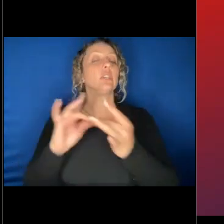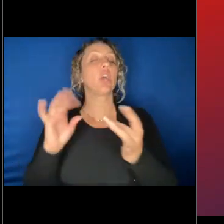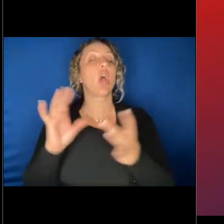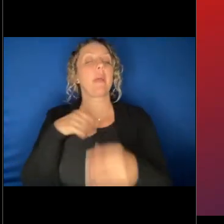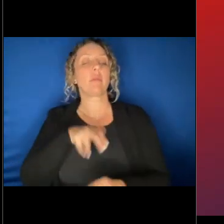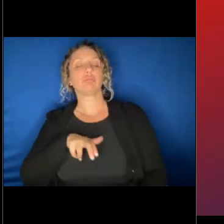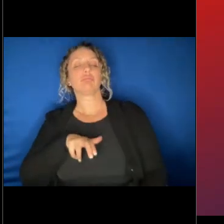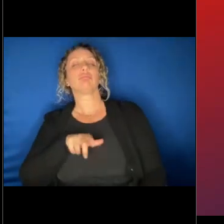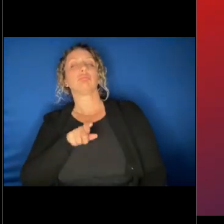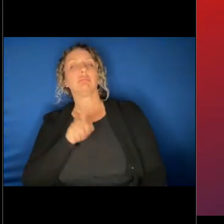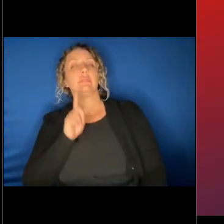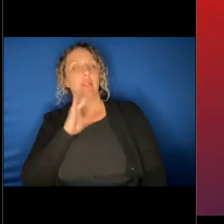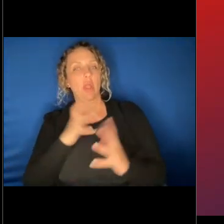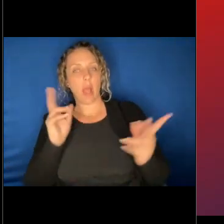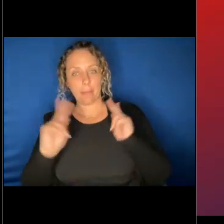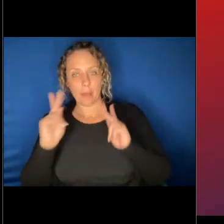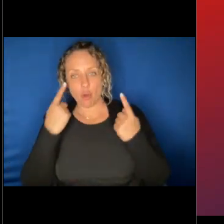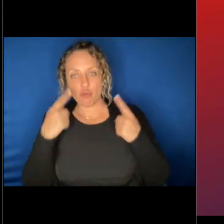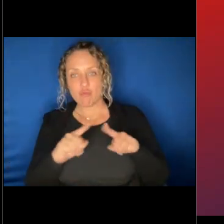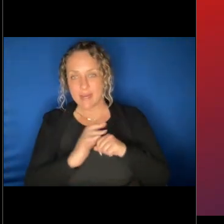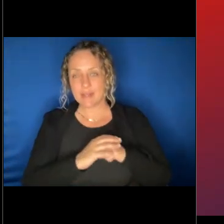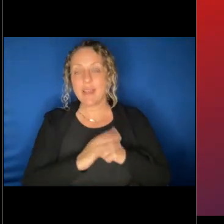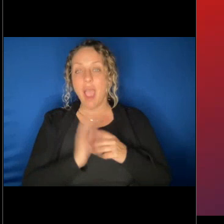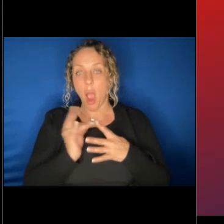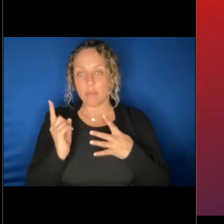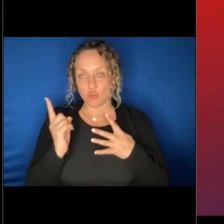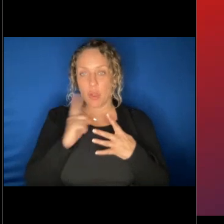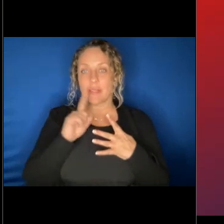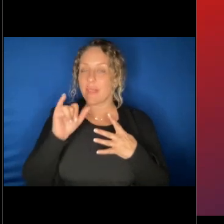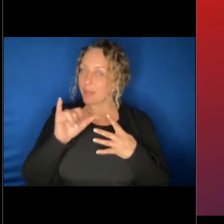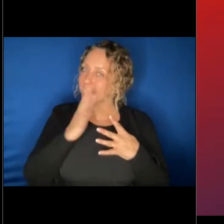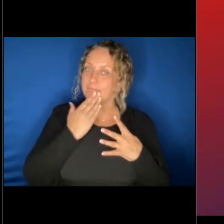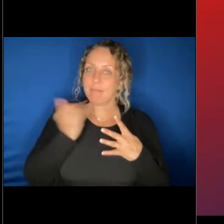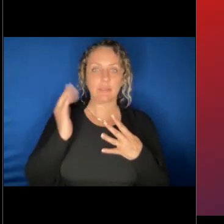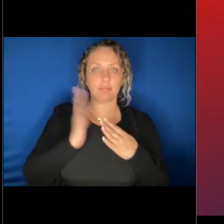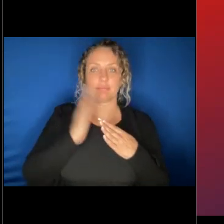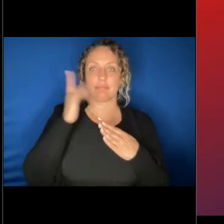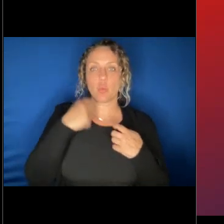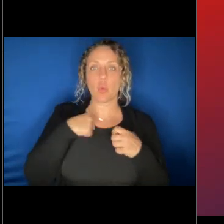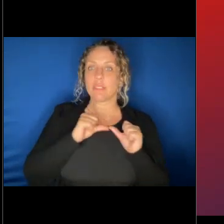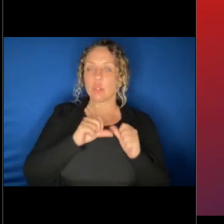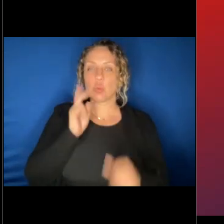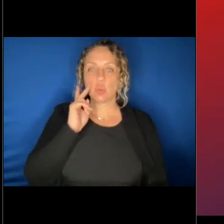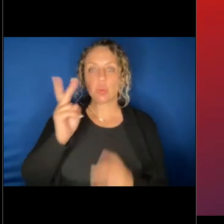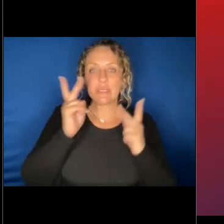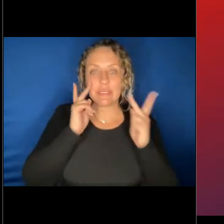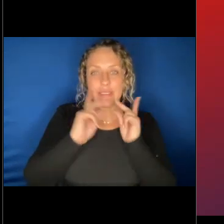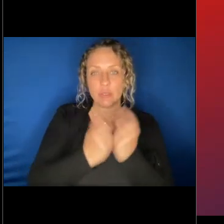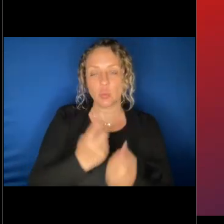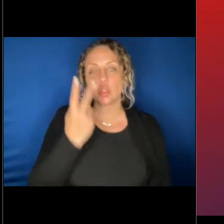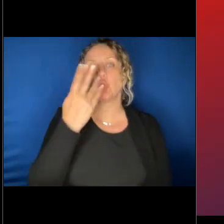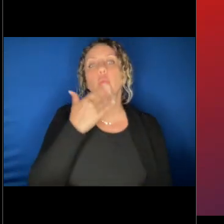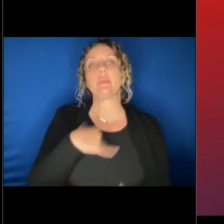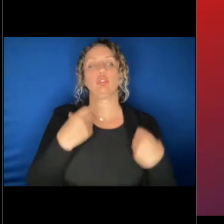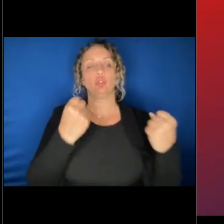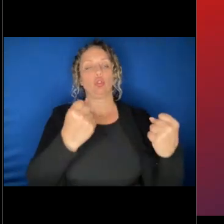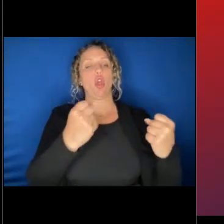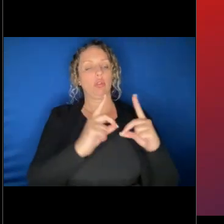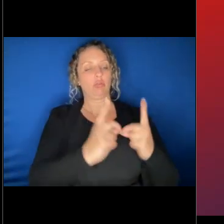here, it sounds like a lot of people agree. Option 1 is the way to go. We want to continue to see District 2 being strong and